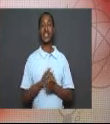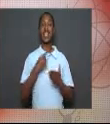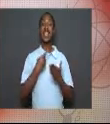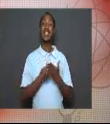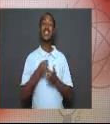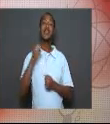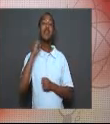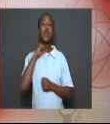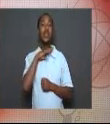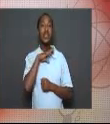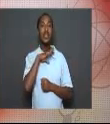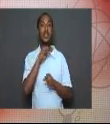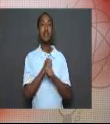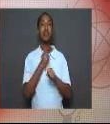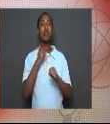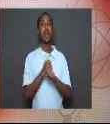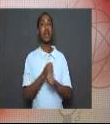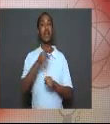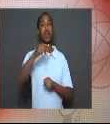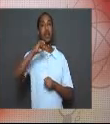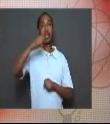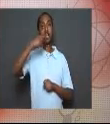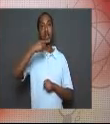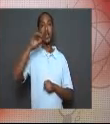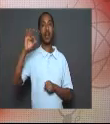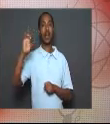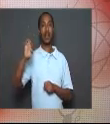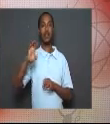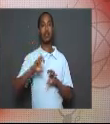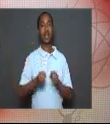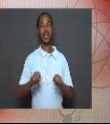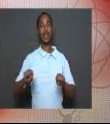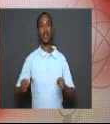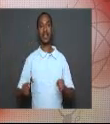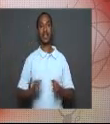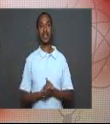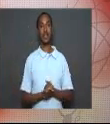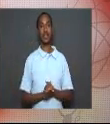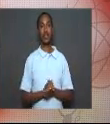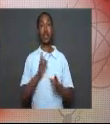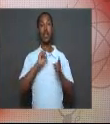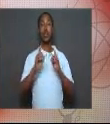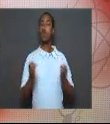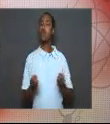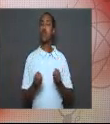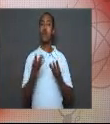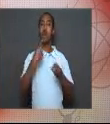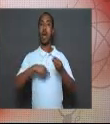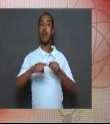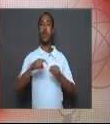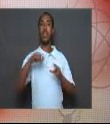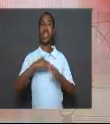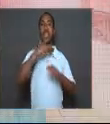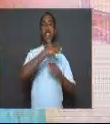These impurities make pig iron brittle. We will talk more about this in our